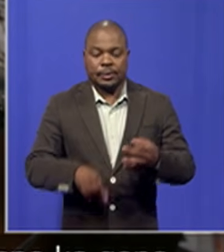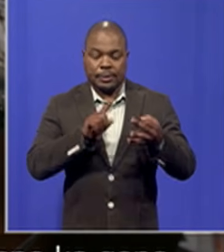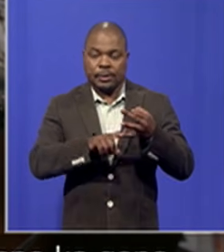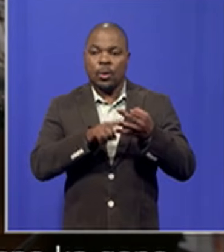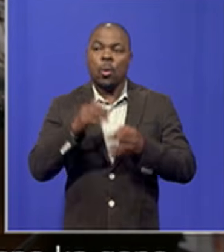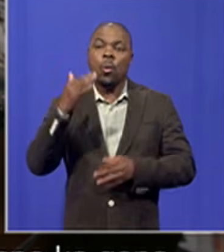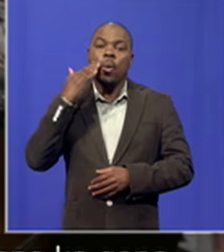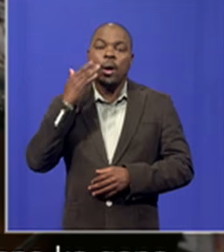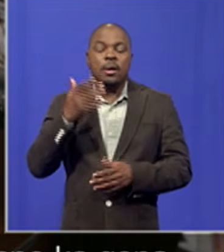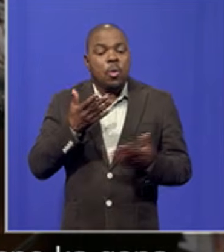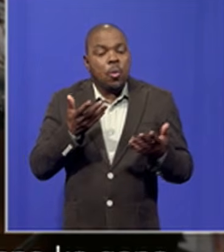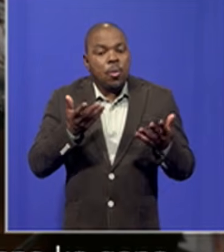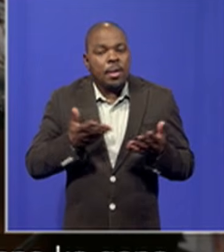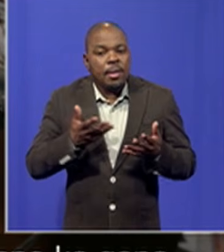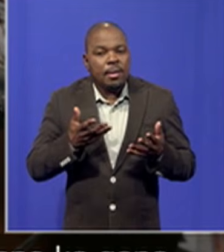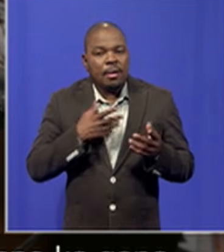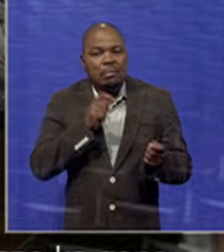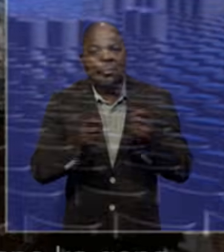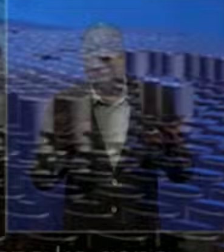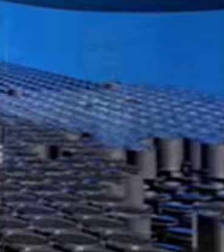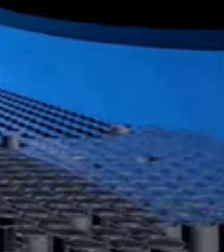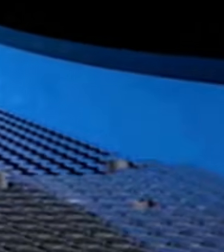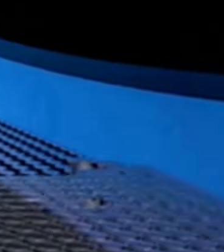and temper on what.